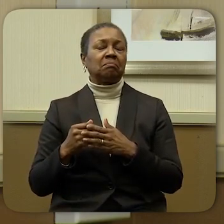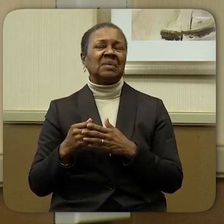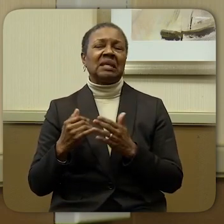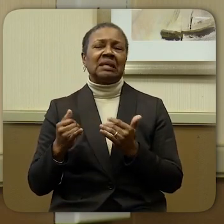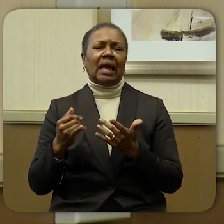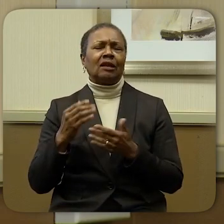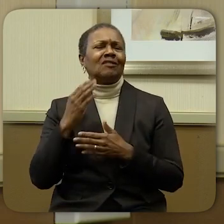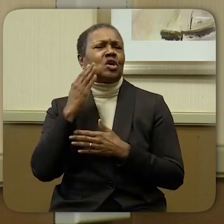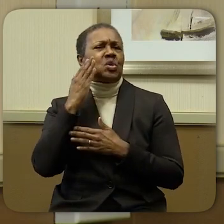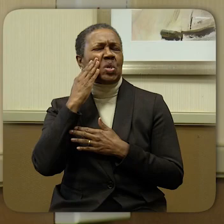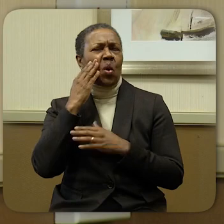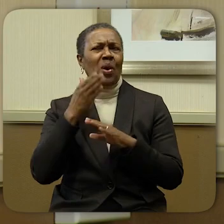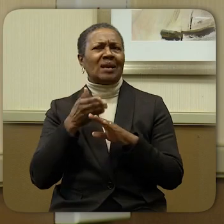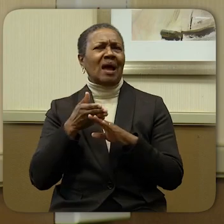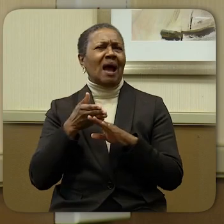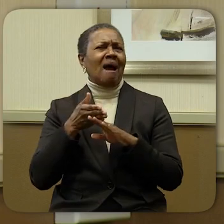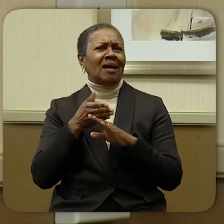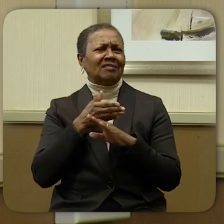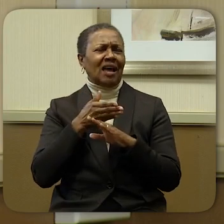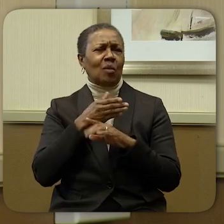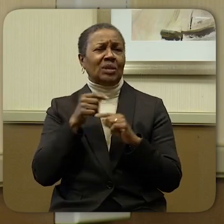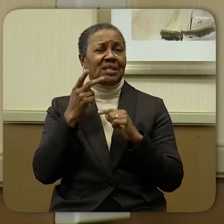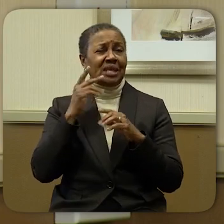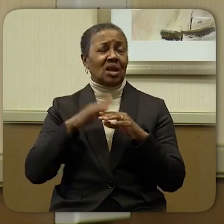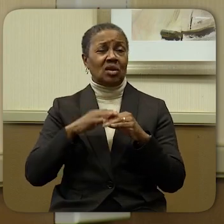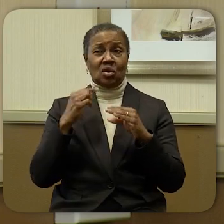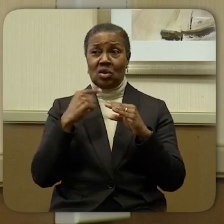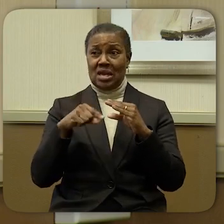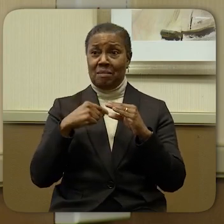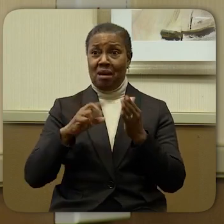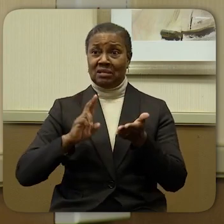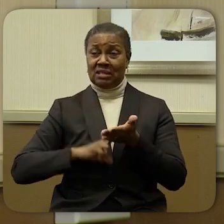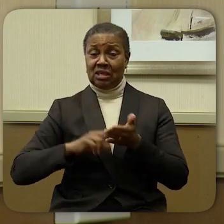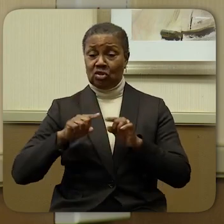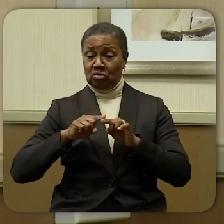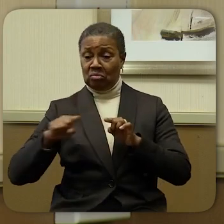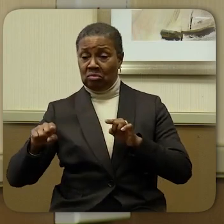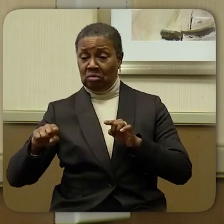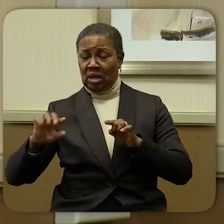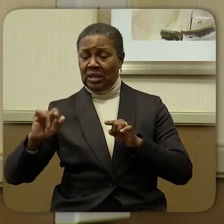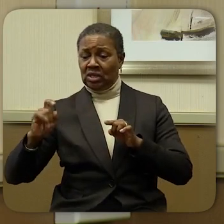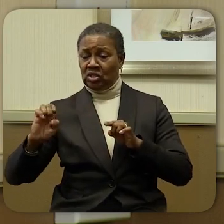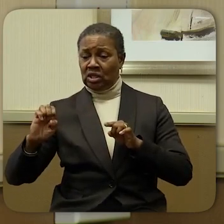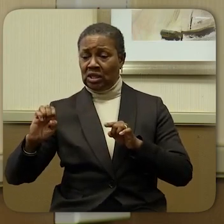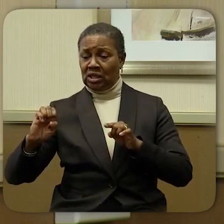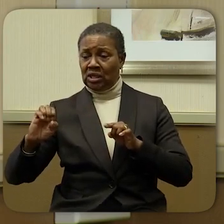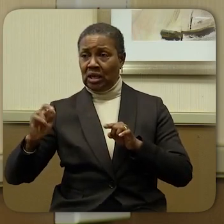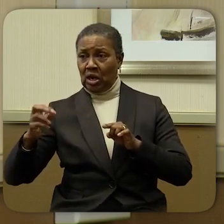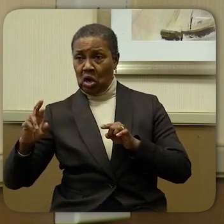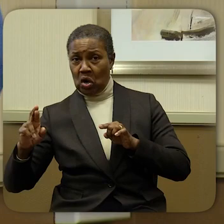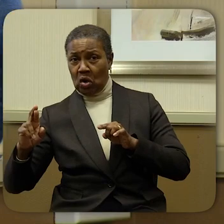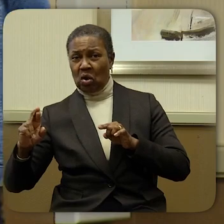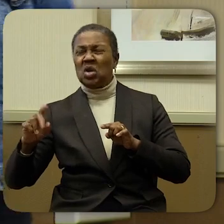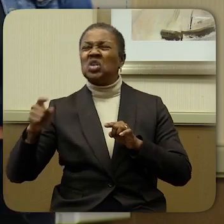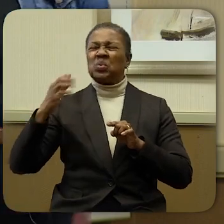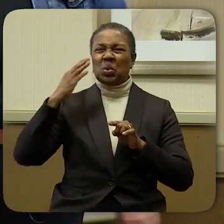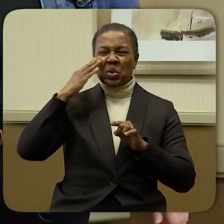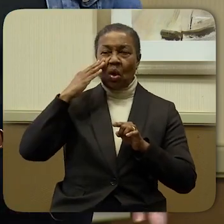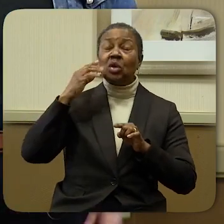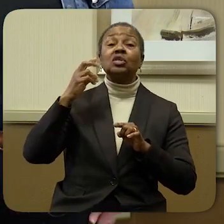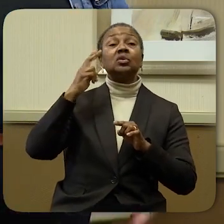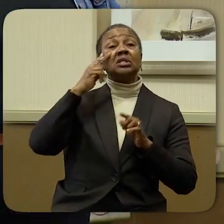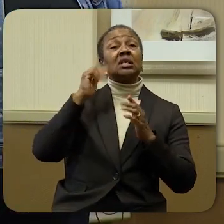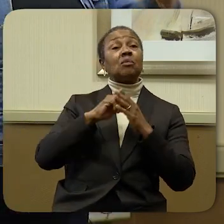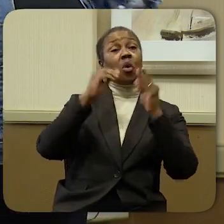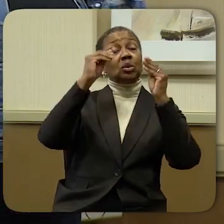know those things ahead of time when they see it on the tag, so they kind of maybe know what the language should be. Yeah, so you're seeing